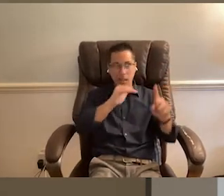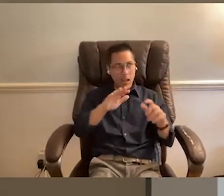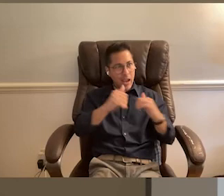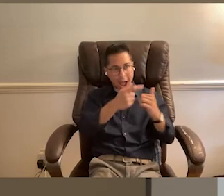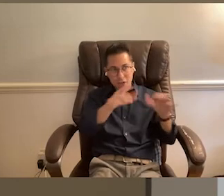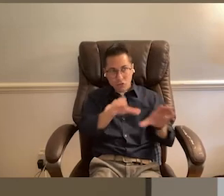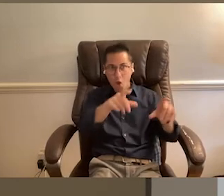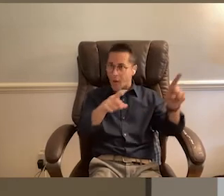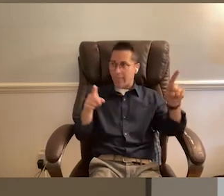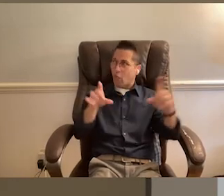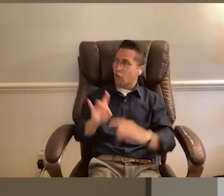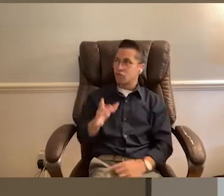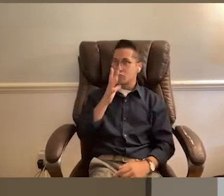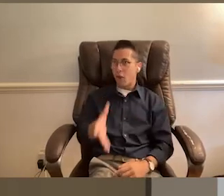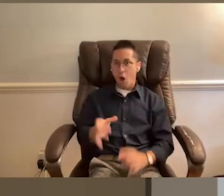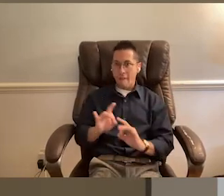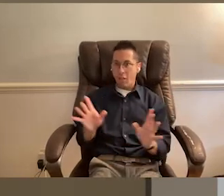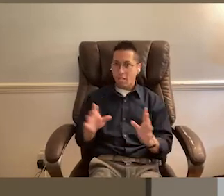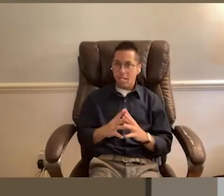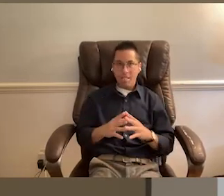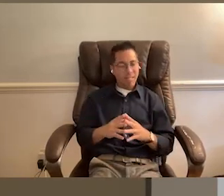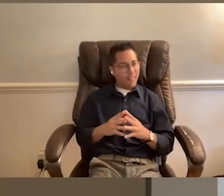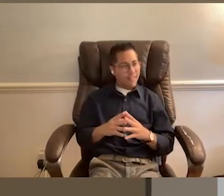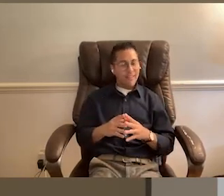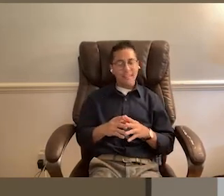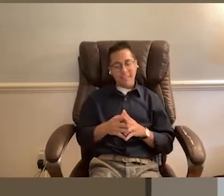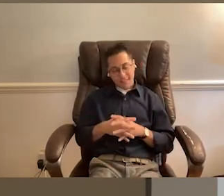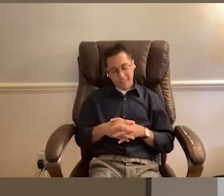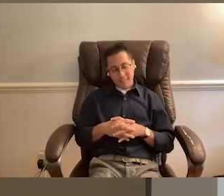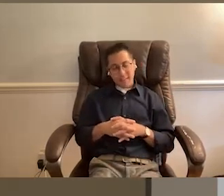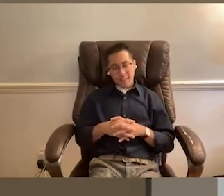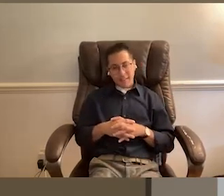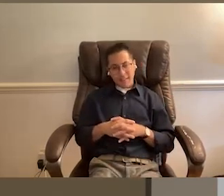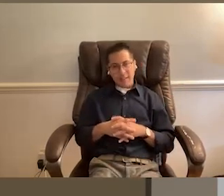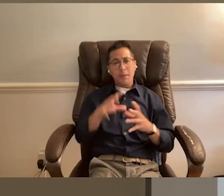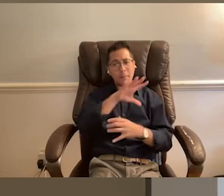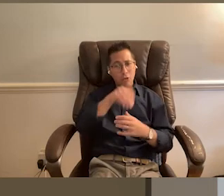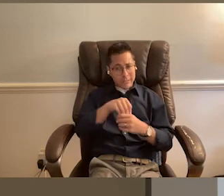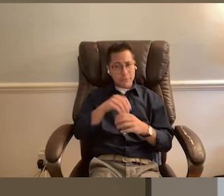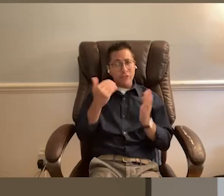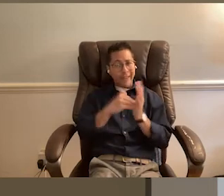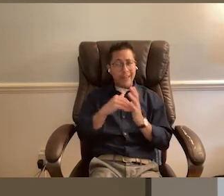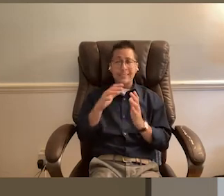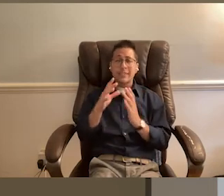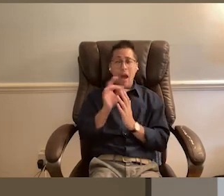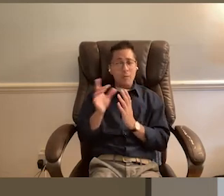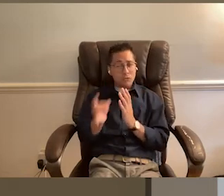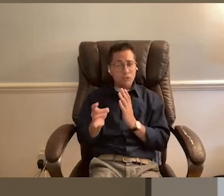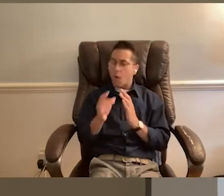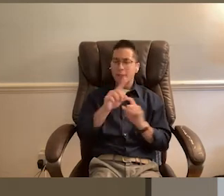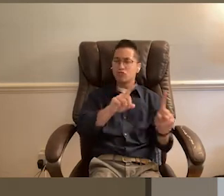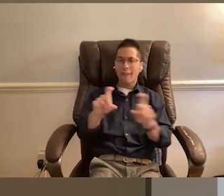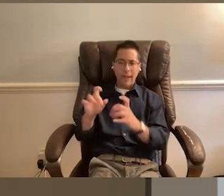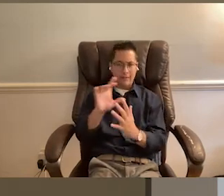always really nice, and I can keep that on file if anyone ever asks, how did you get this student in this high-level biology class? Well, the